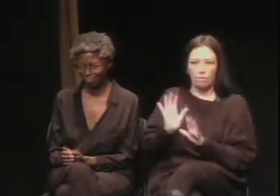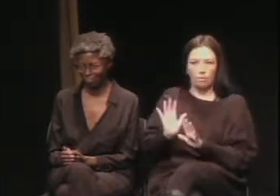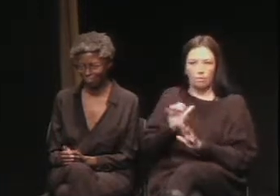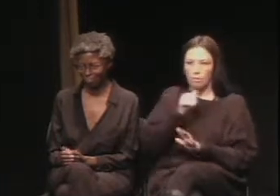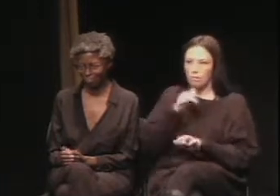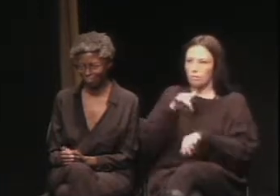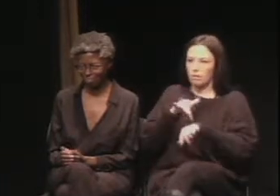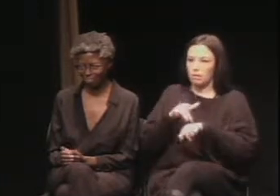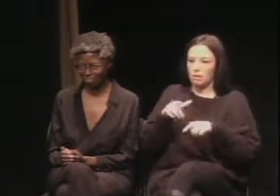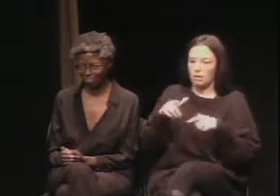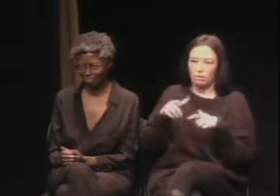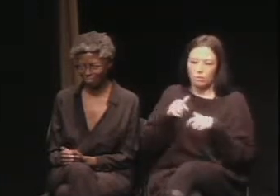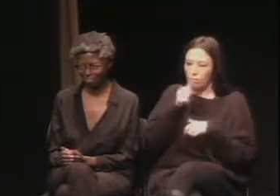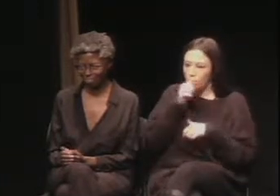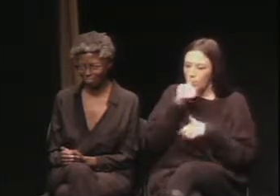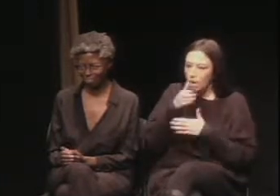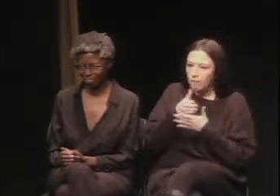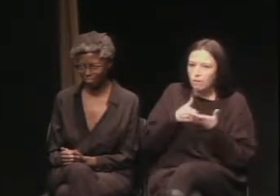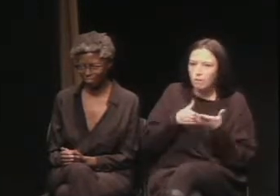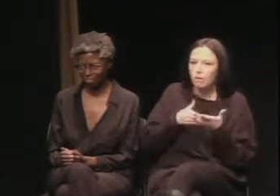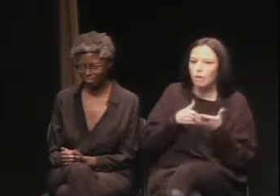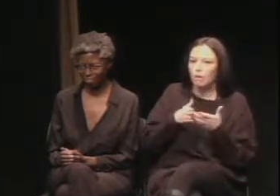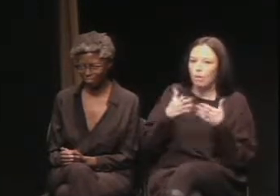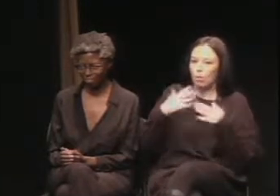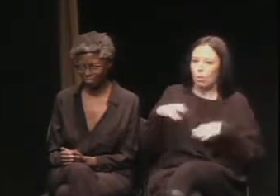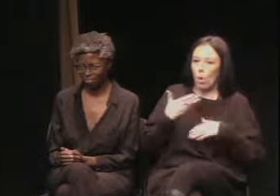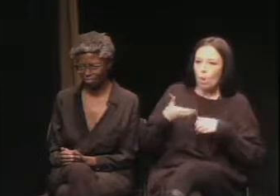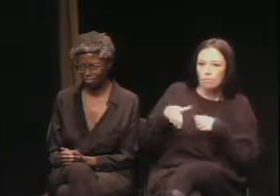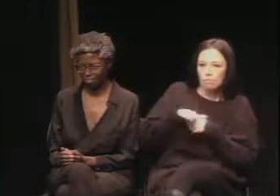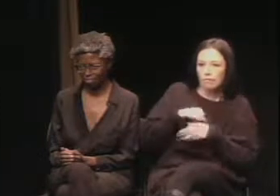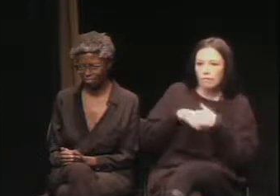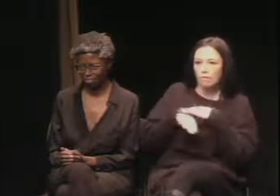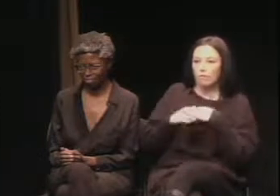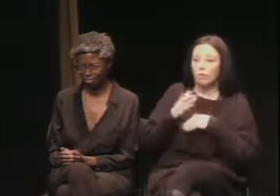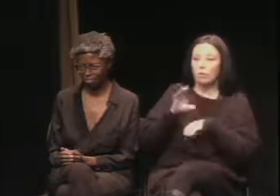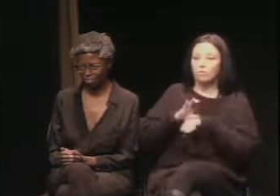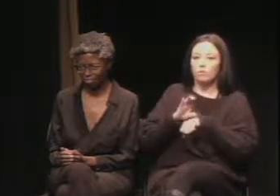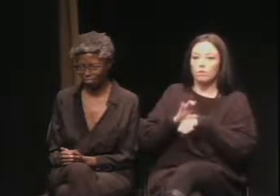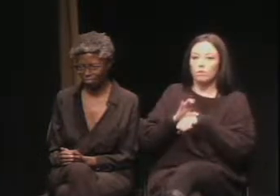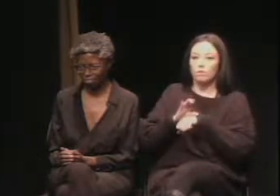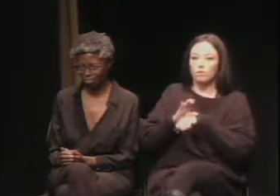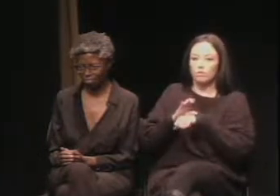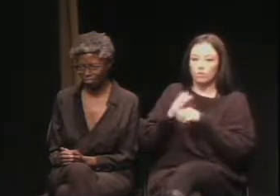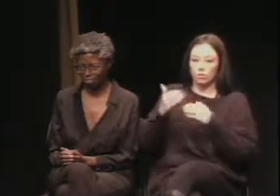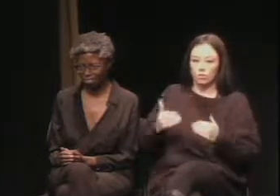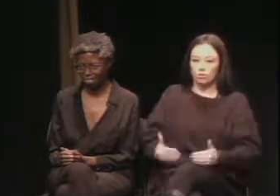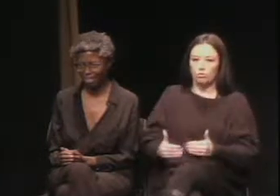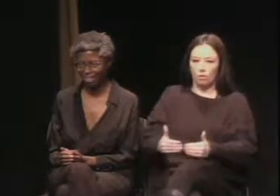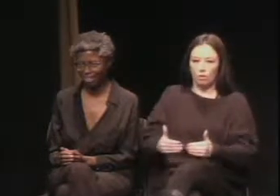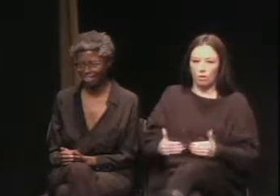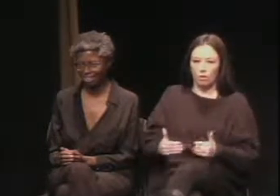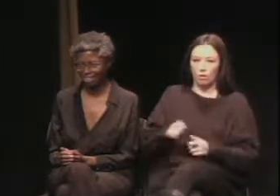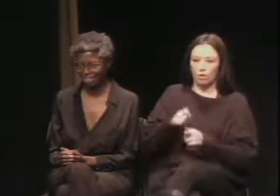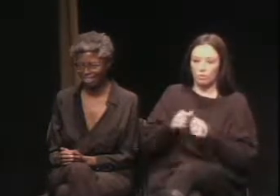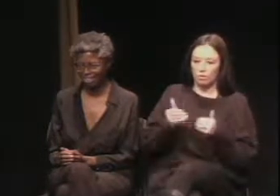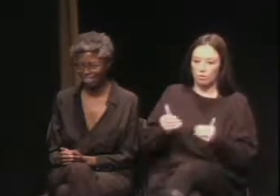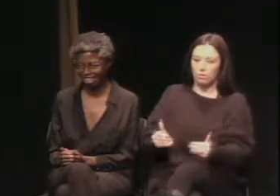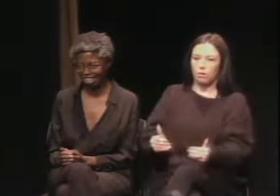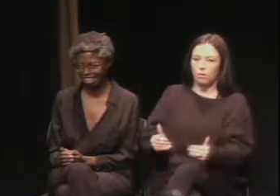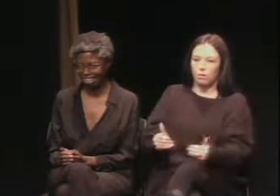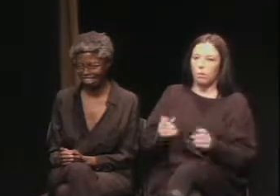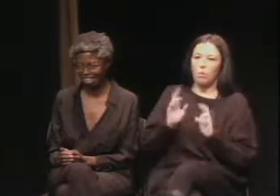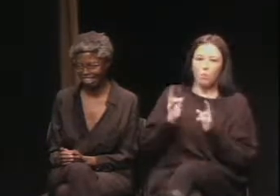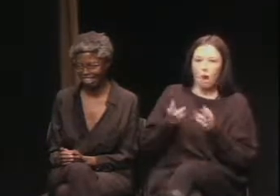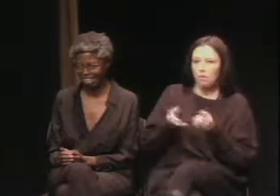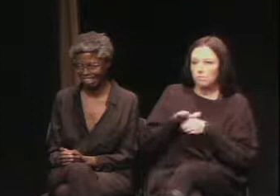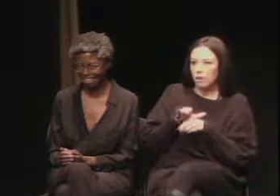touch your private parts. Right. You put some clothes on. You go to church and your skirt is up this high, and they rush and put something on